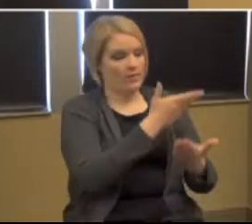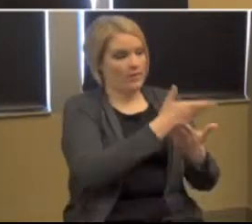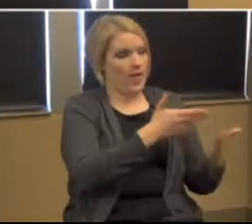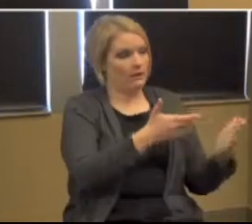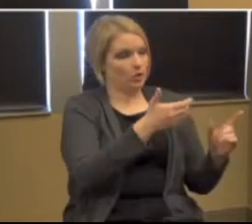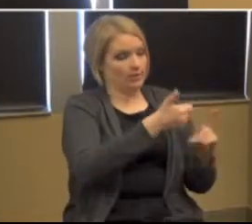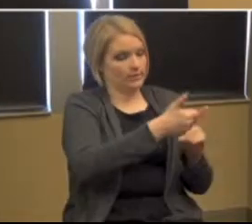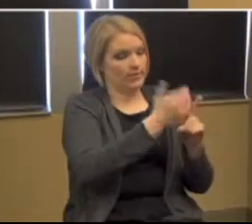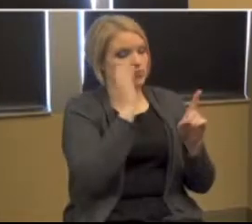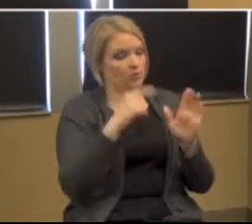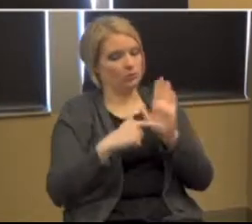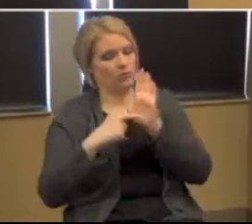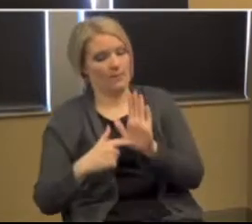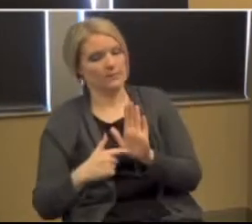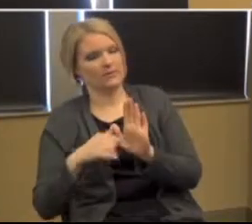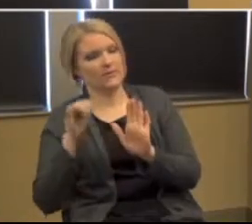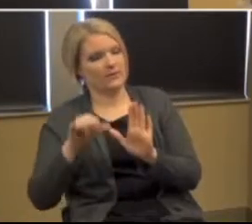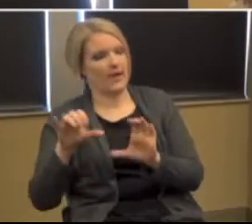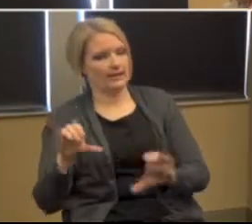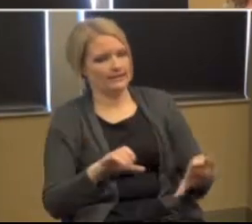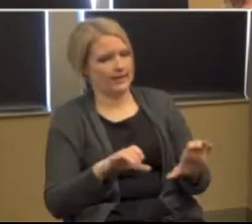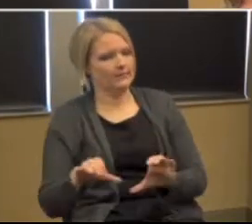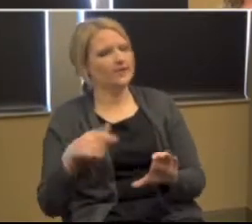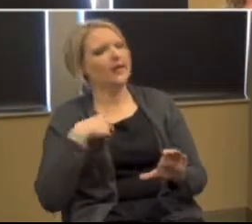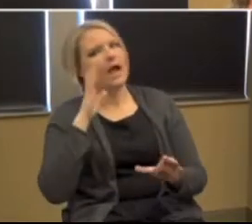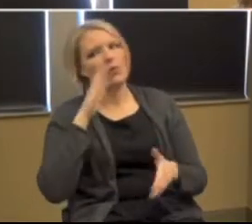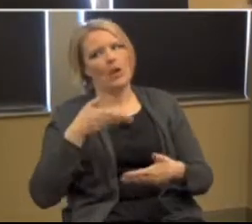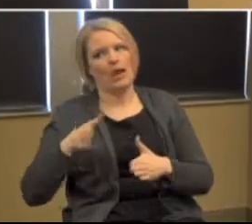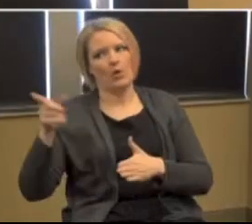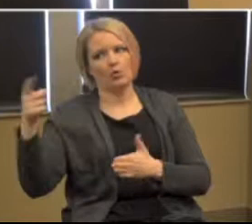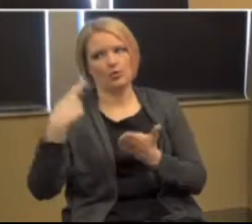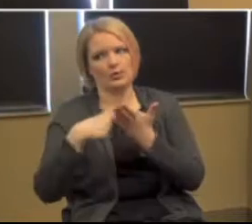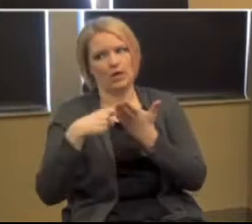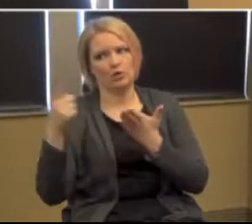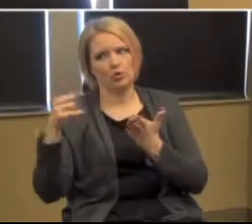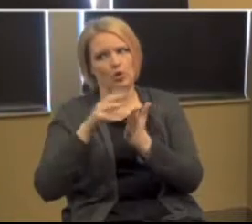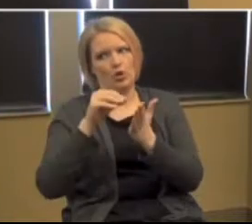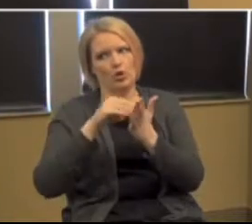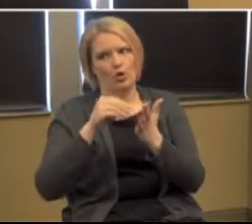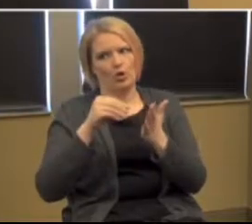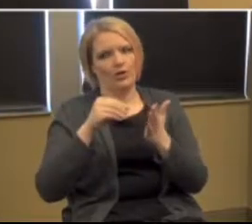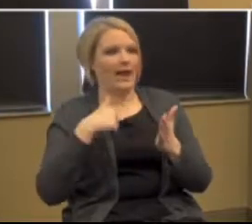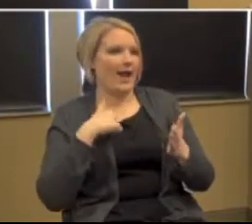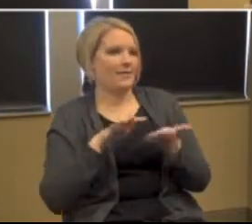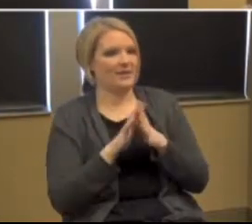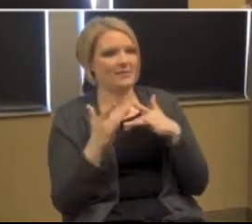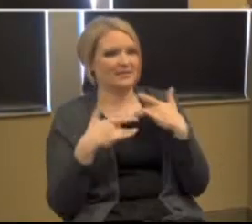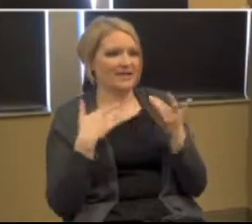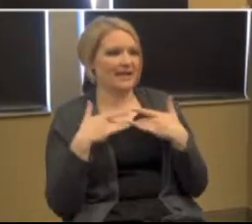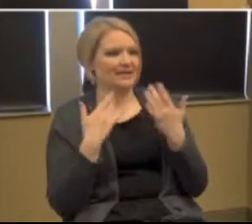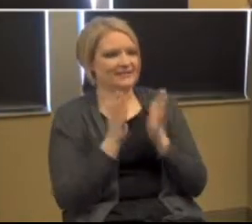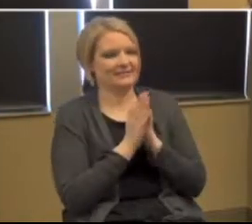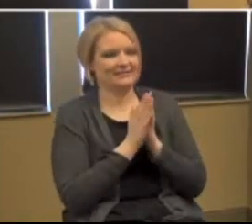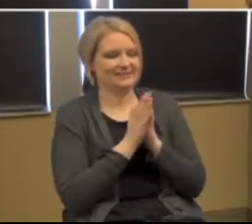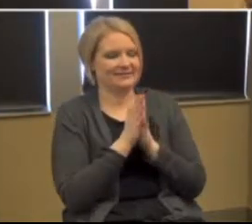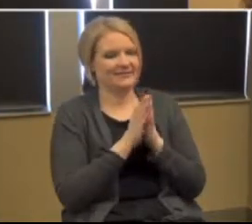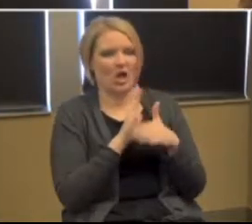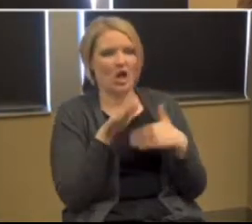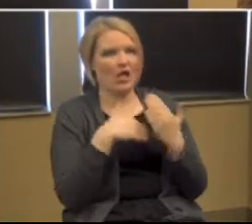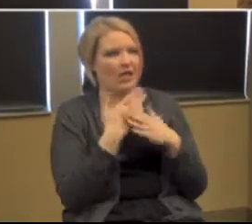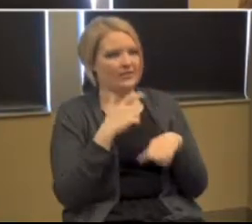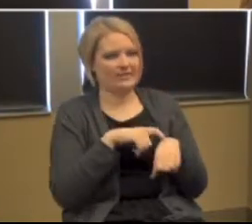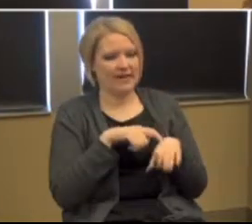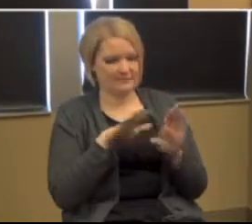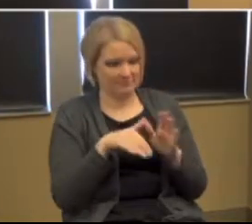showed you. I'll let you talk about this because this was something that was really exciting you learned about. I get excited It's really all cool. the